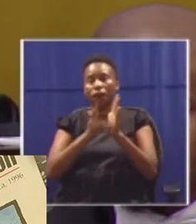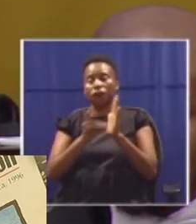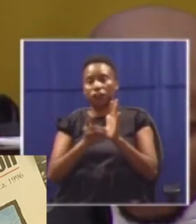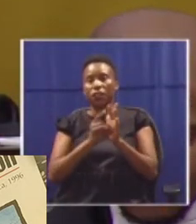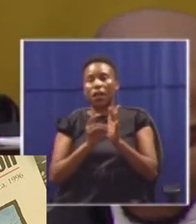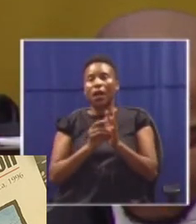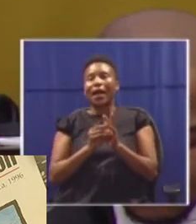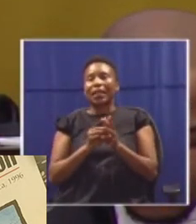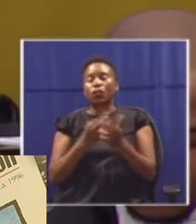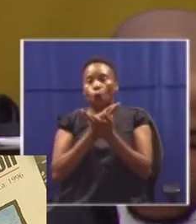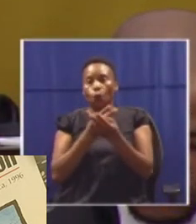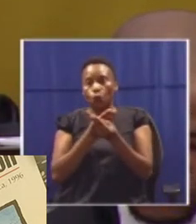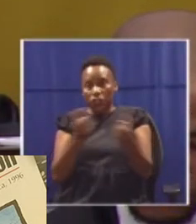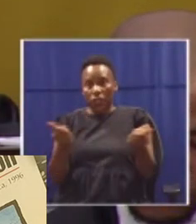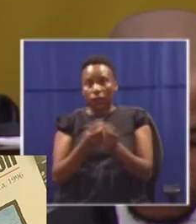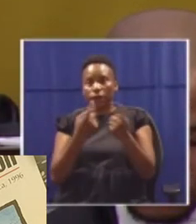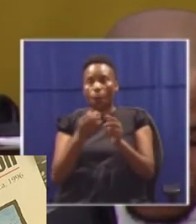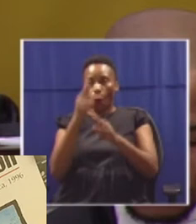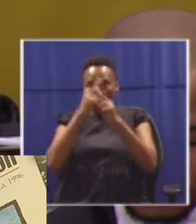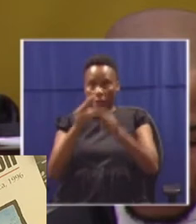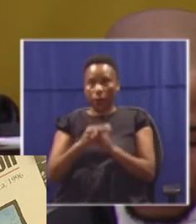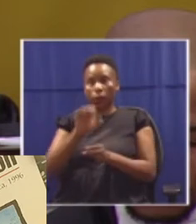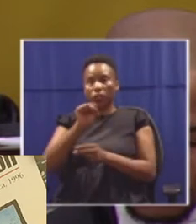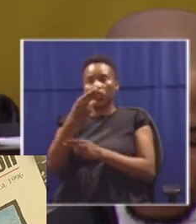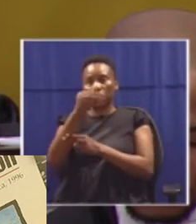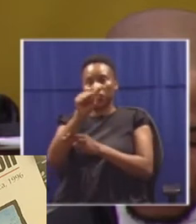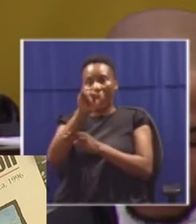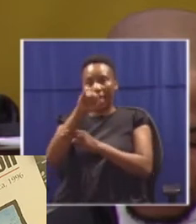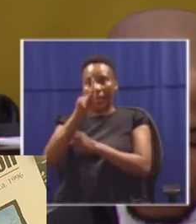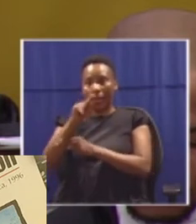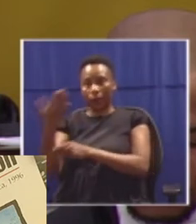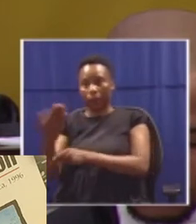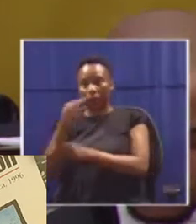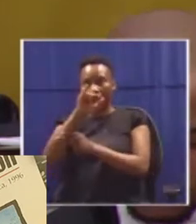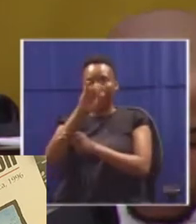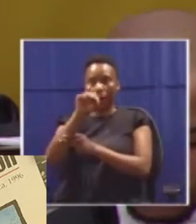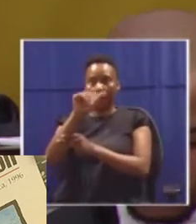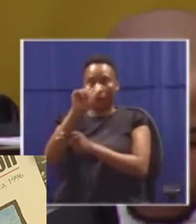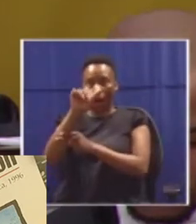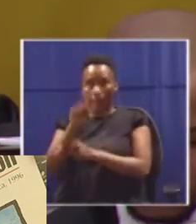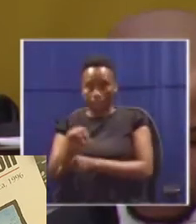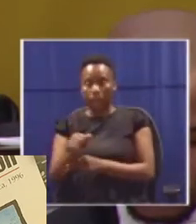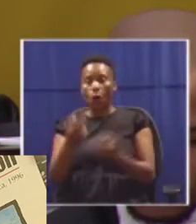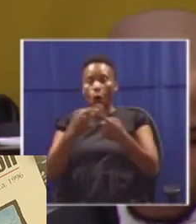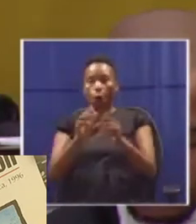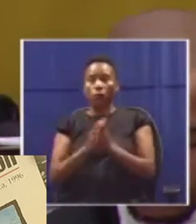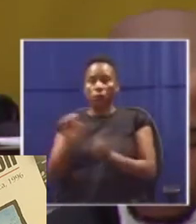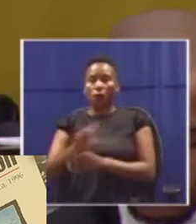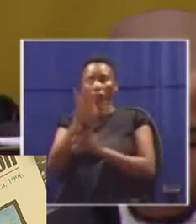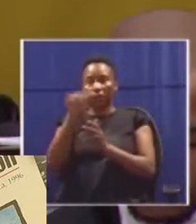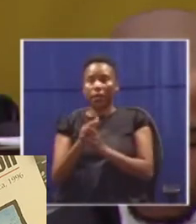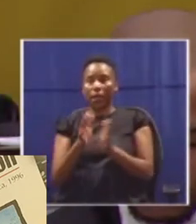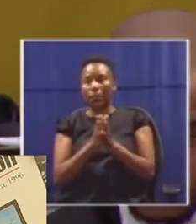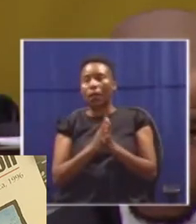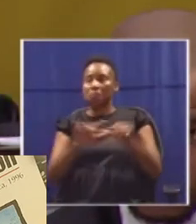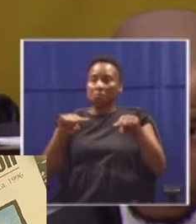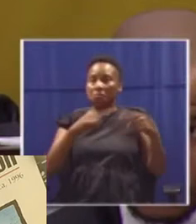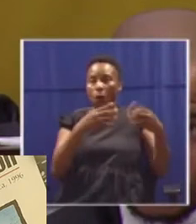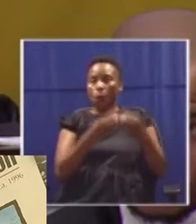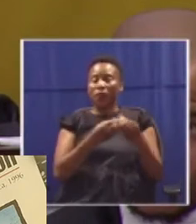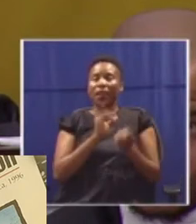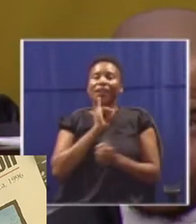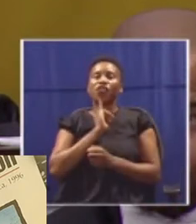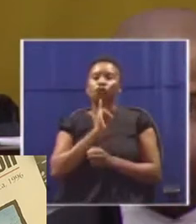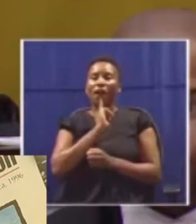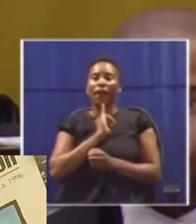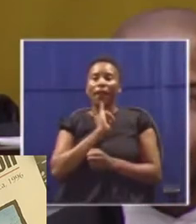M Shaik Emam on the call for the downgrading of the South African Embassy in Israel until